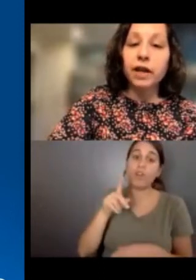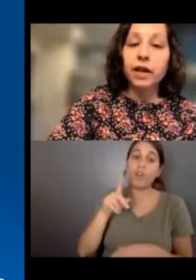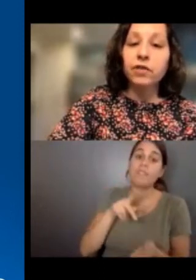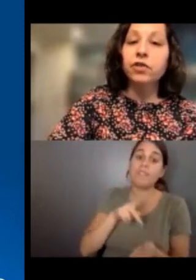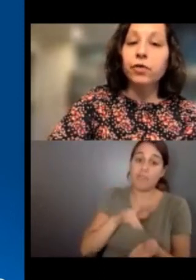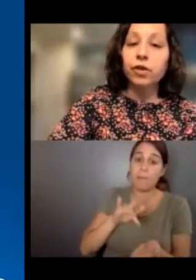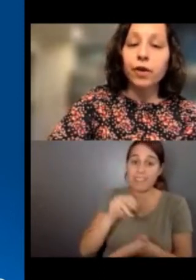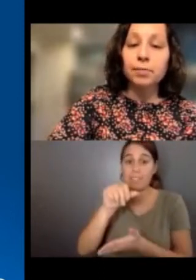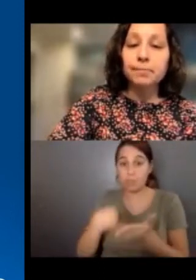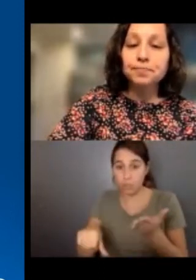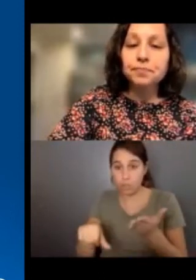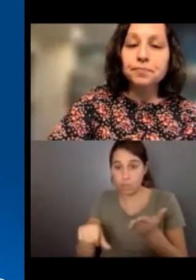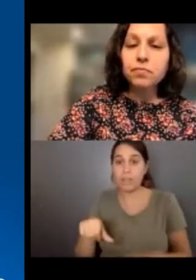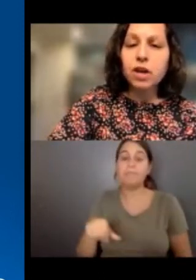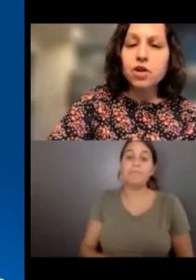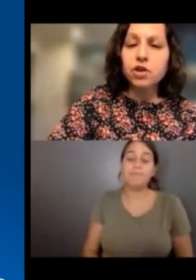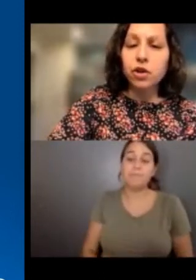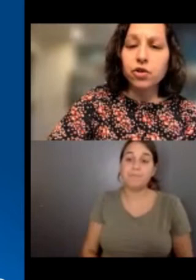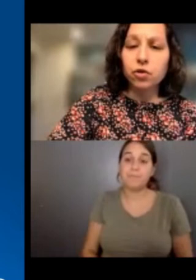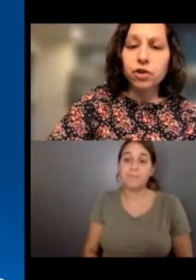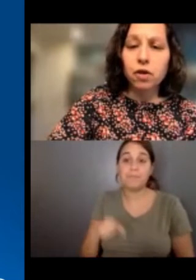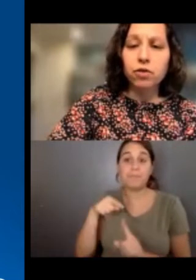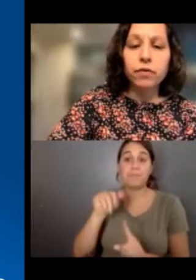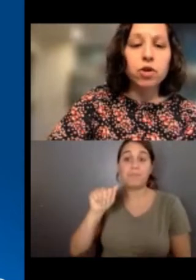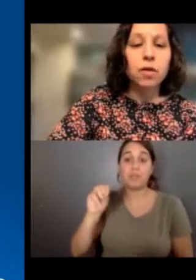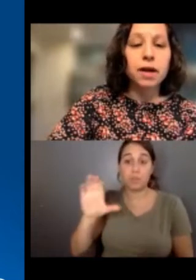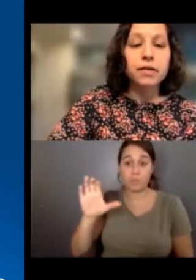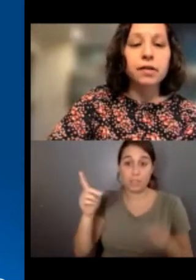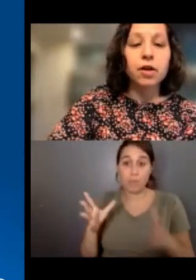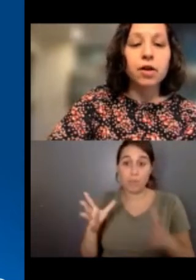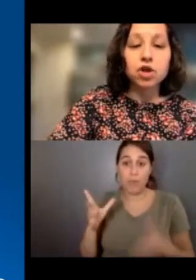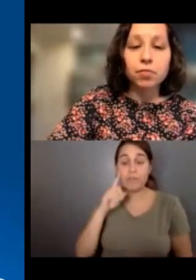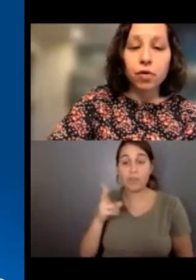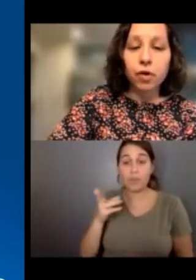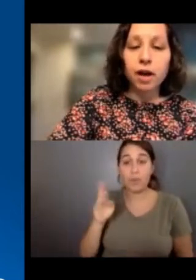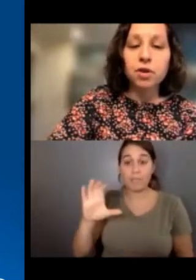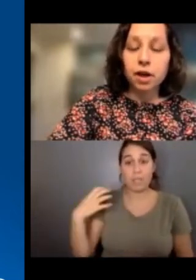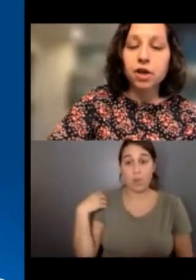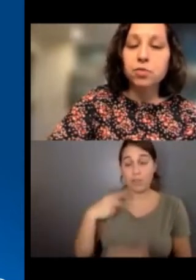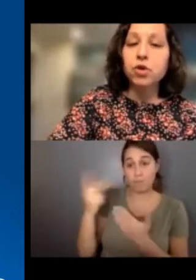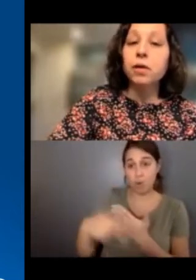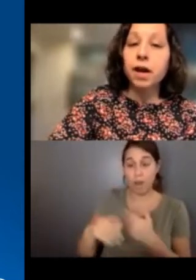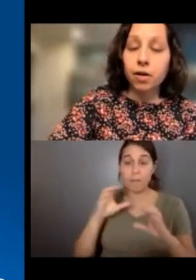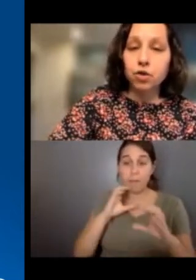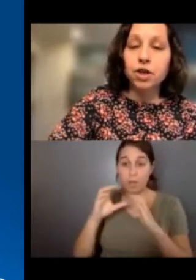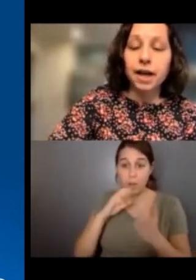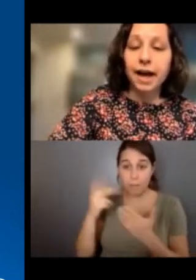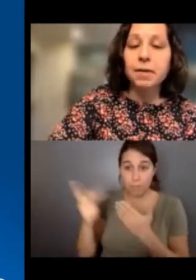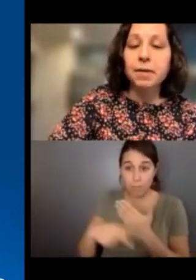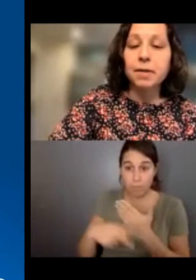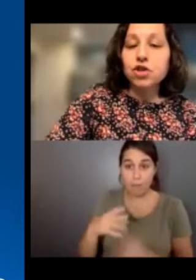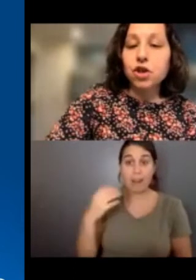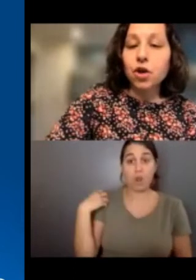the Institute for the Family. She's the Associate Director of the UR Medicine Coaching Program, Communication Program, and Coaching